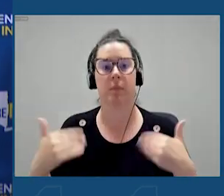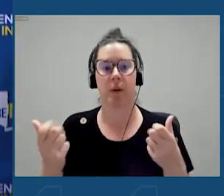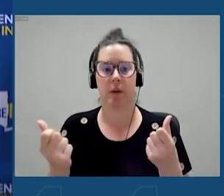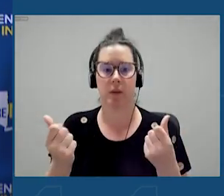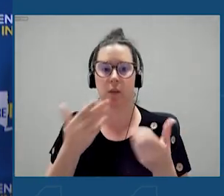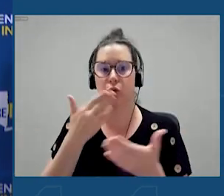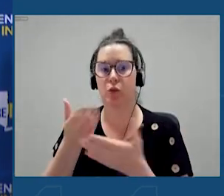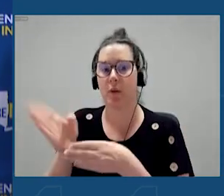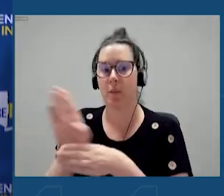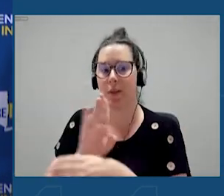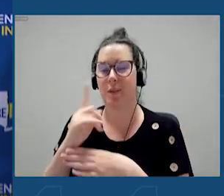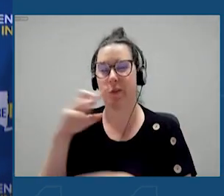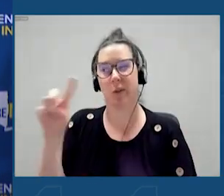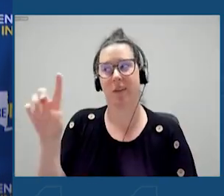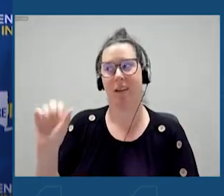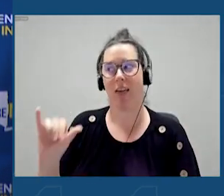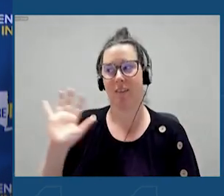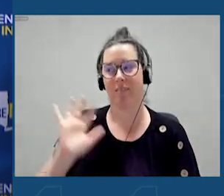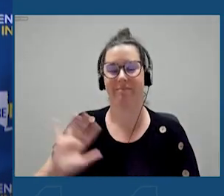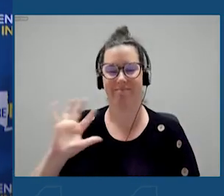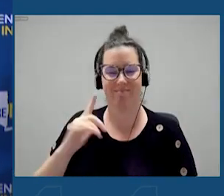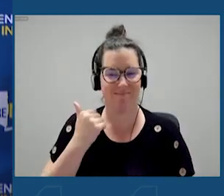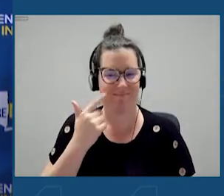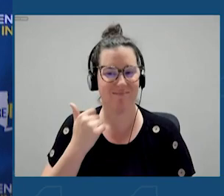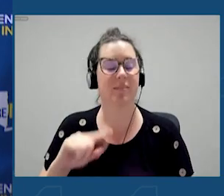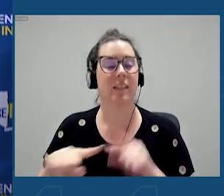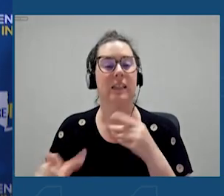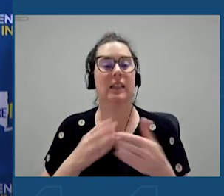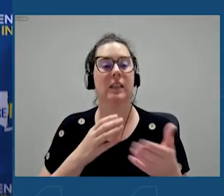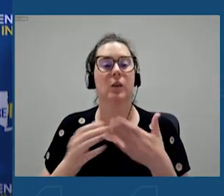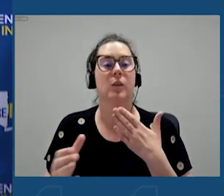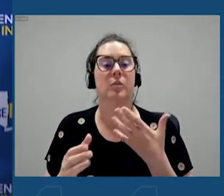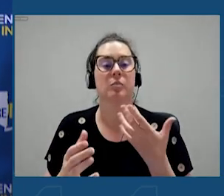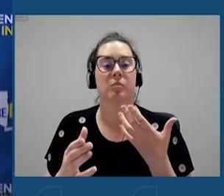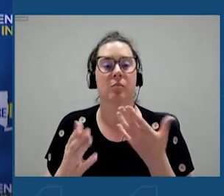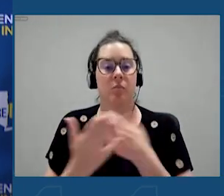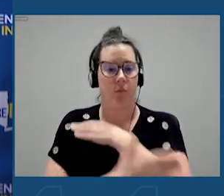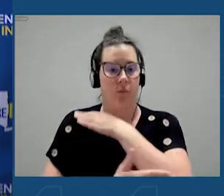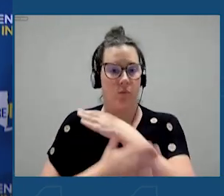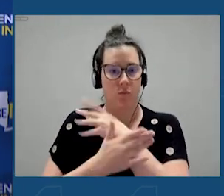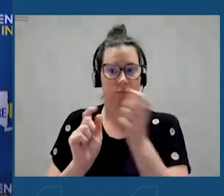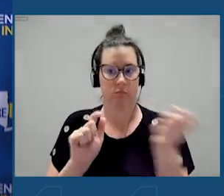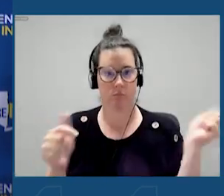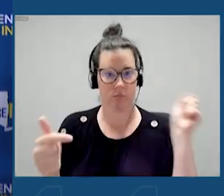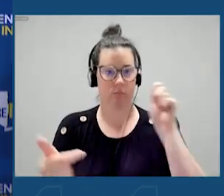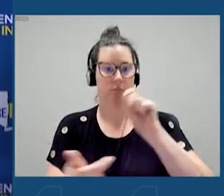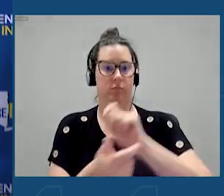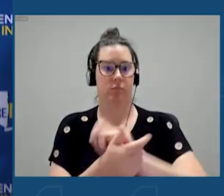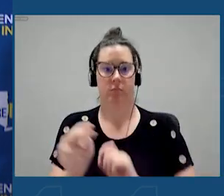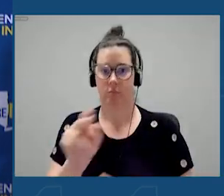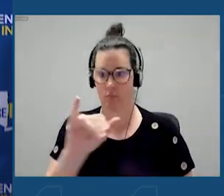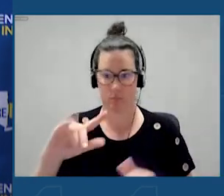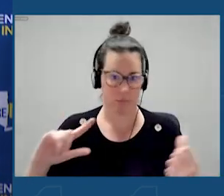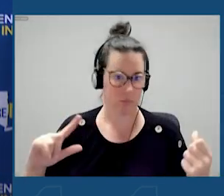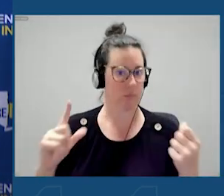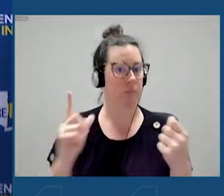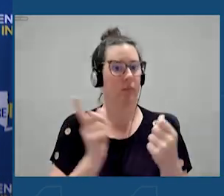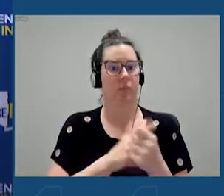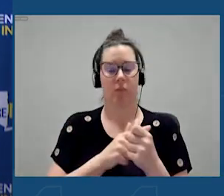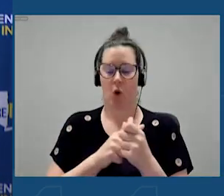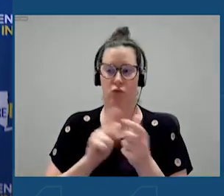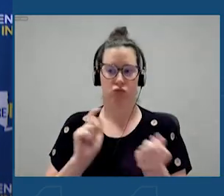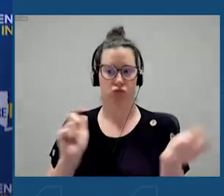DAs in those years. And when the country reversed itself, and New York was first out of the box for reversing